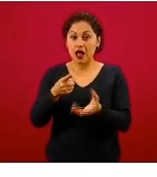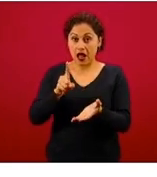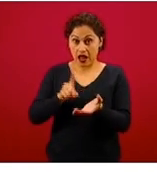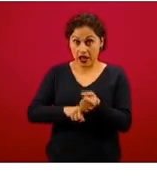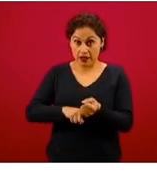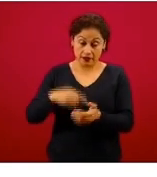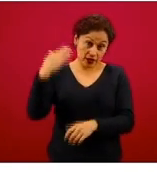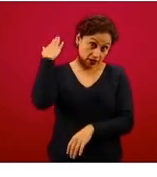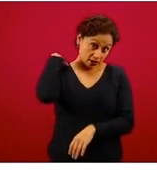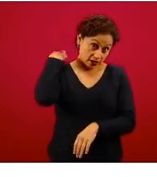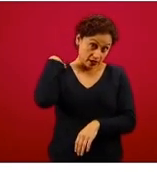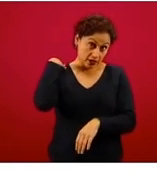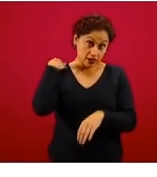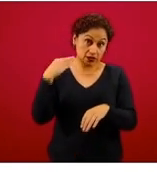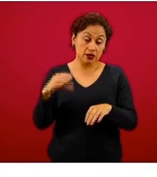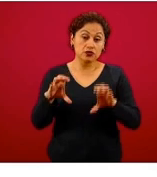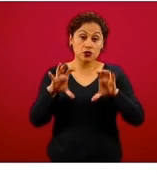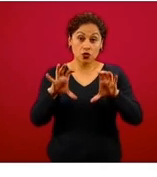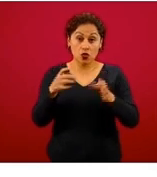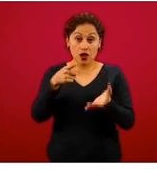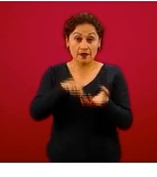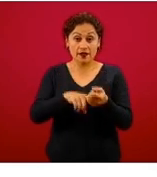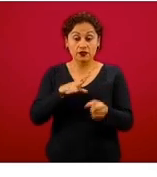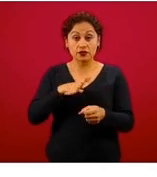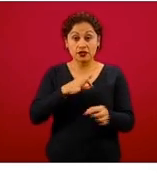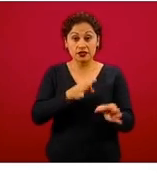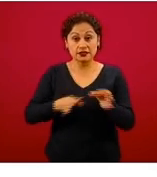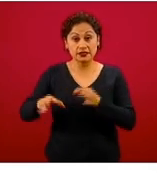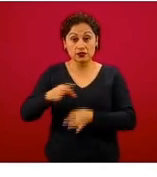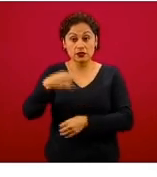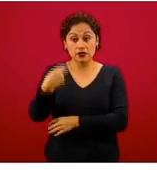And eventually it reaches